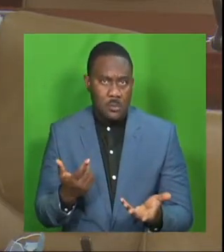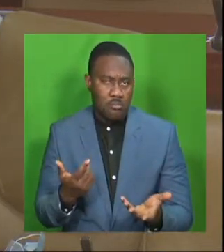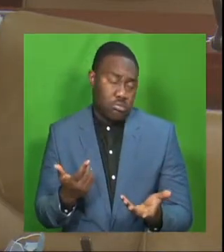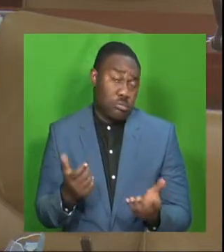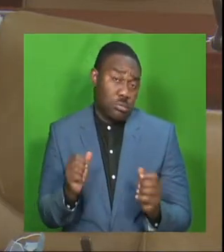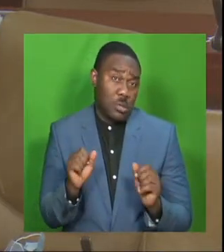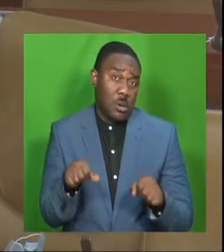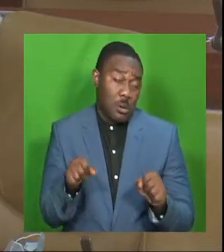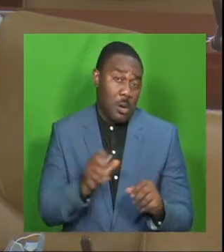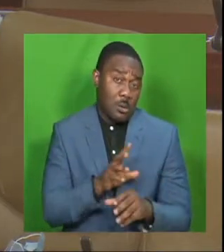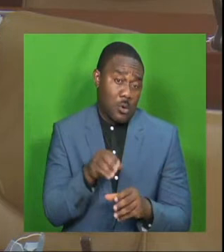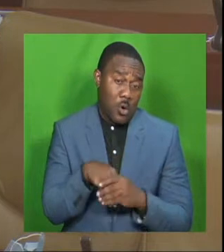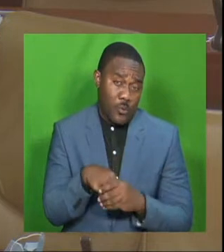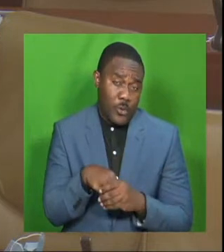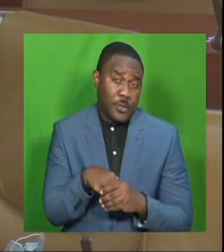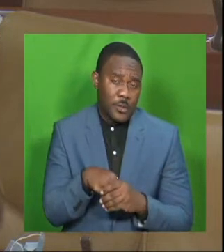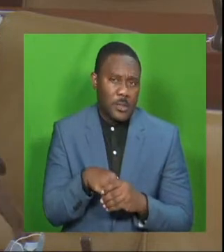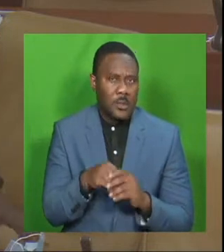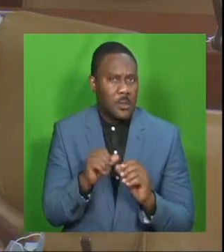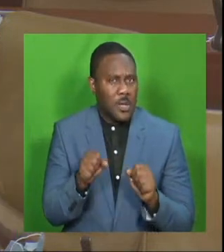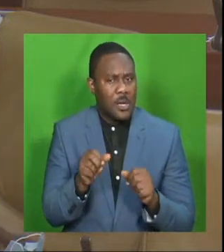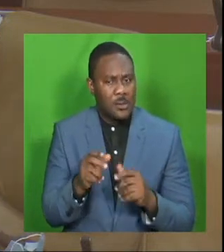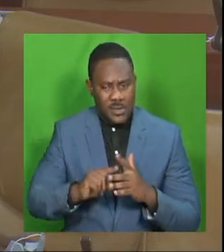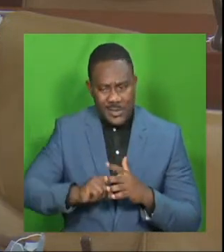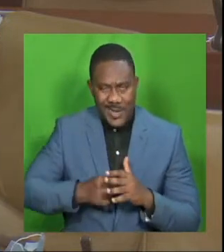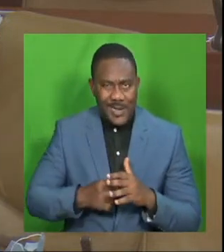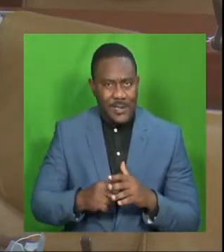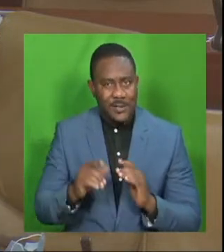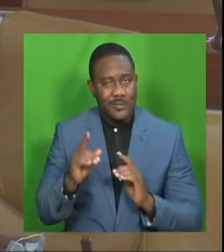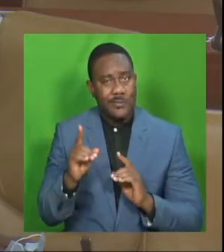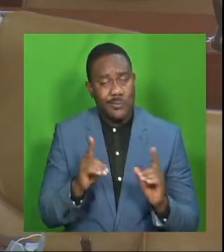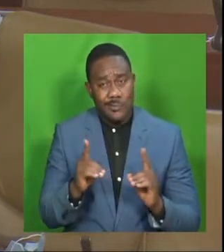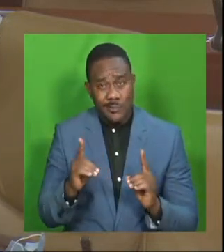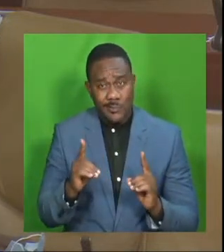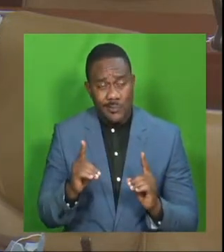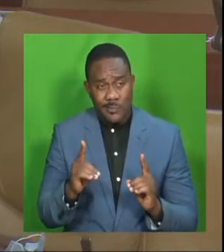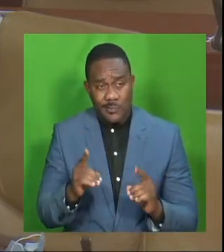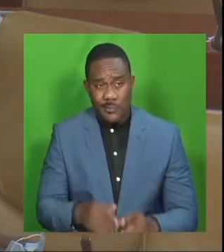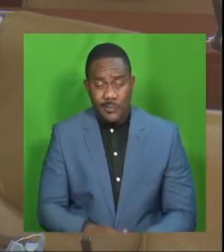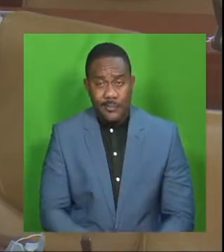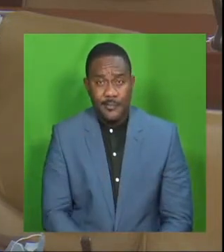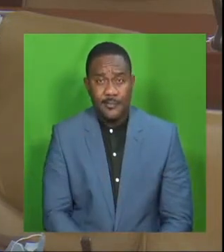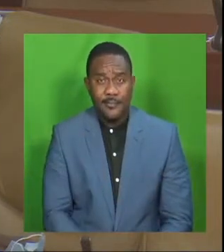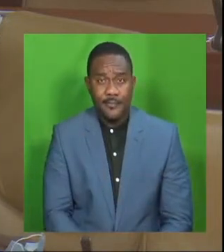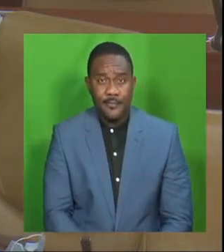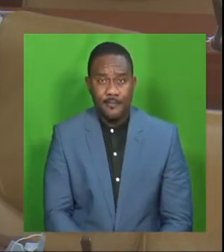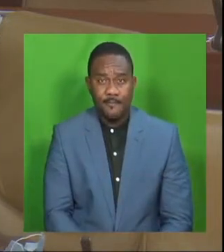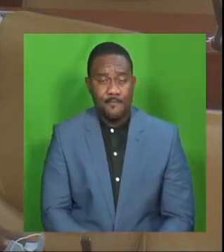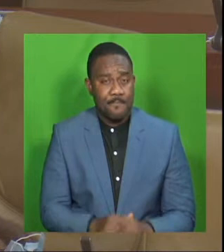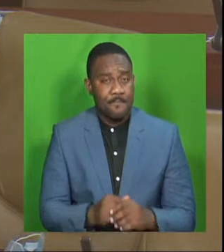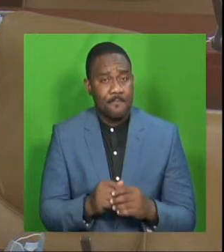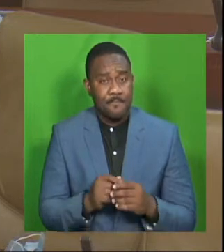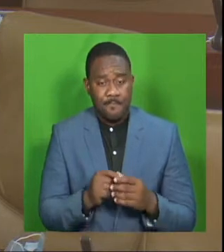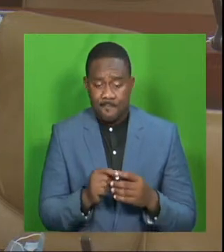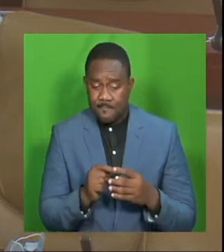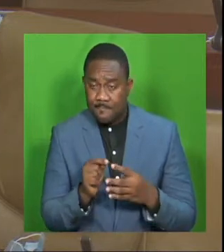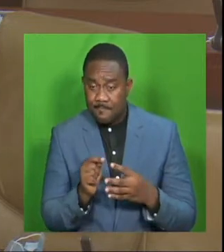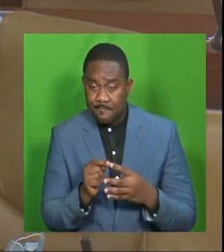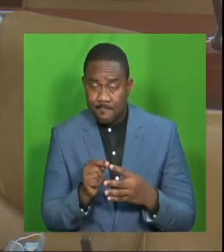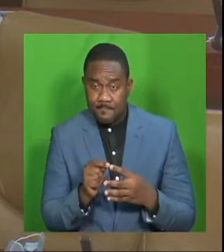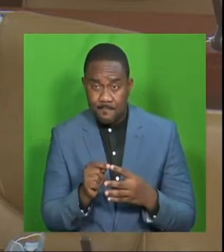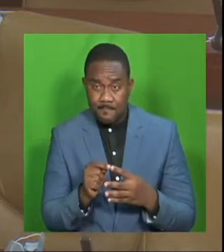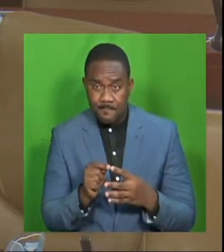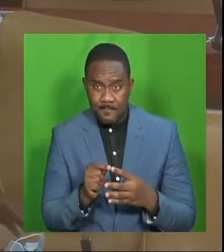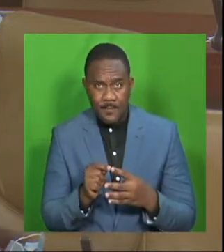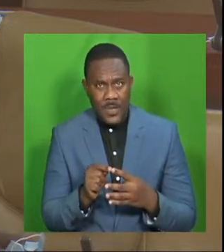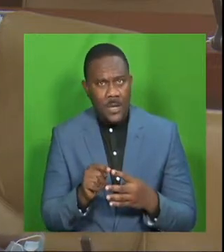practical that we should begin to work on. First of all, we need to start with